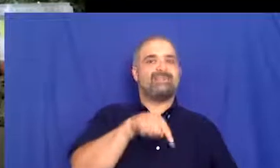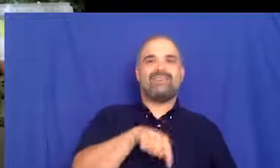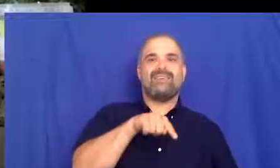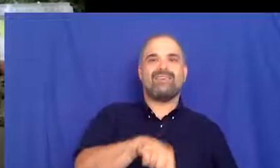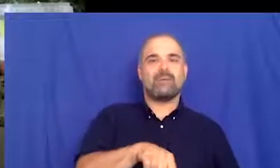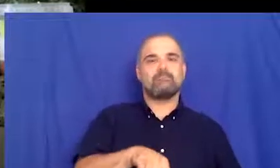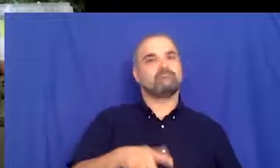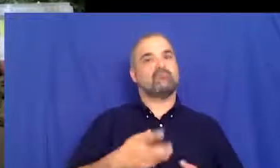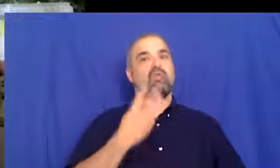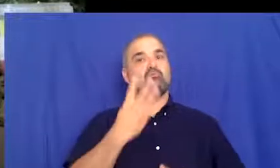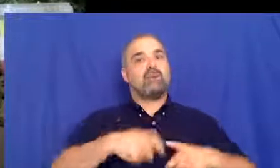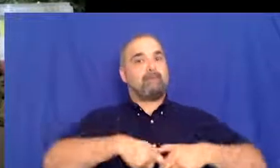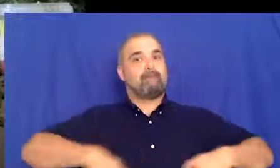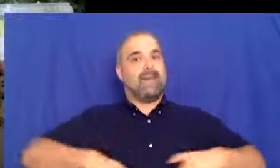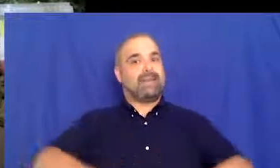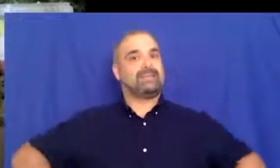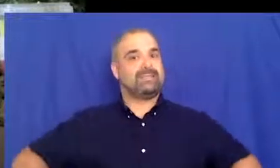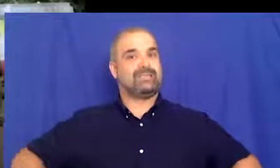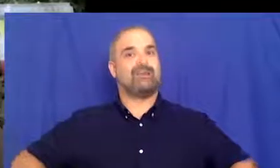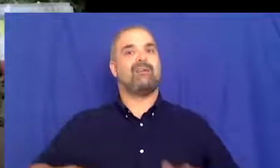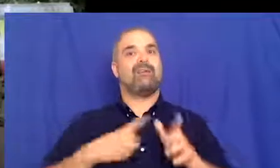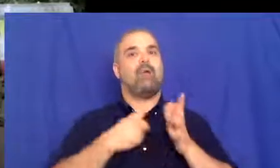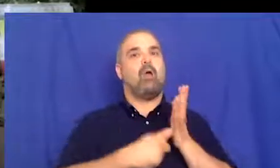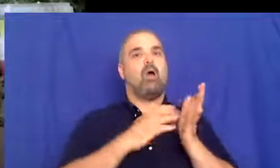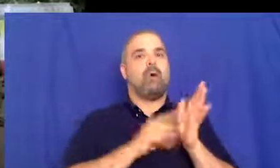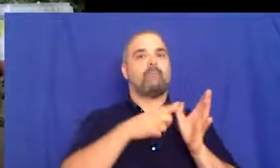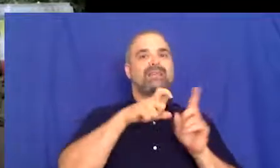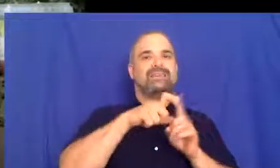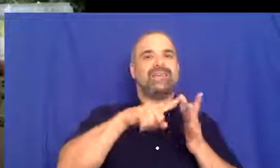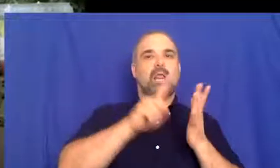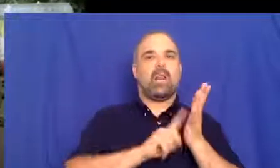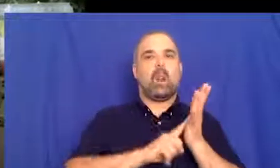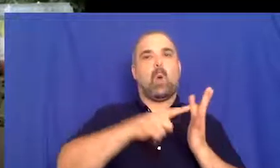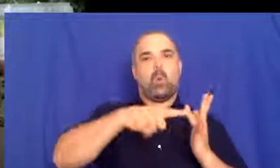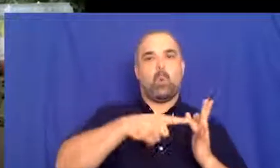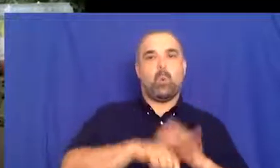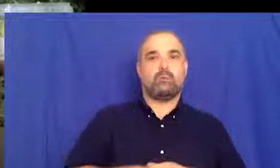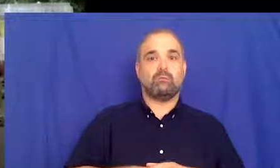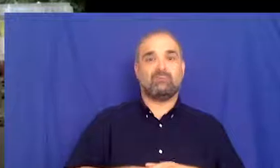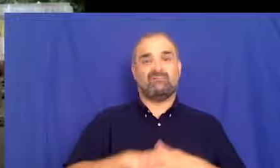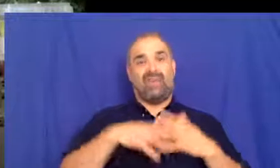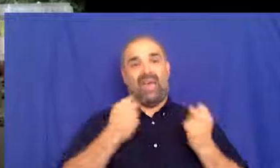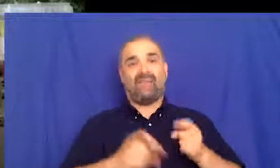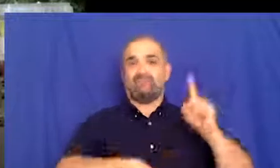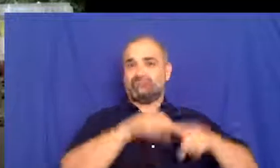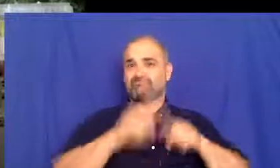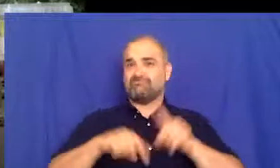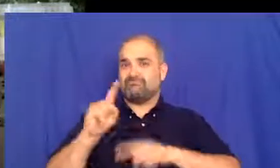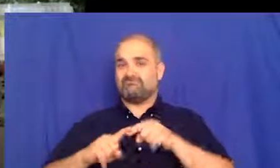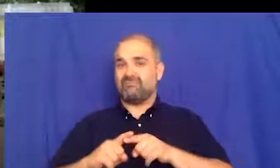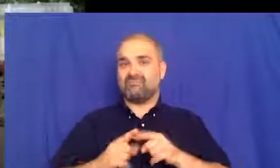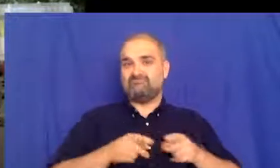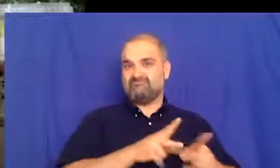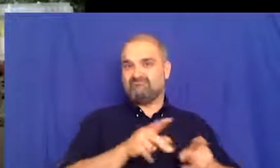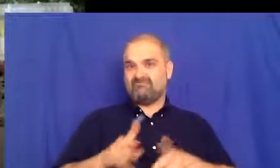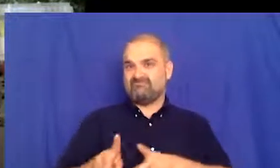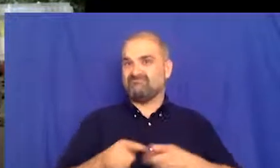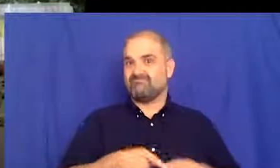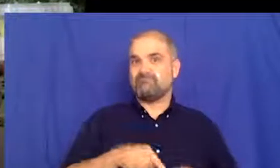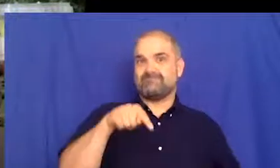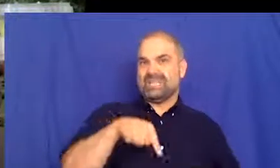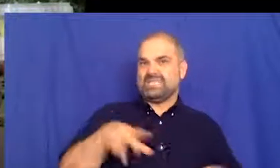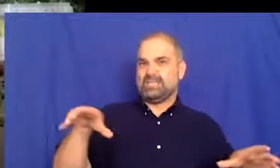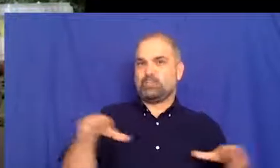he's a three-banded armadillo. Now, there's a few different species of armadillo, about 20 different species of armadillo. And he is